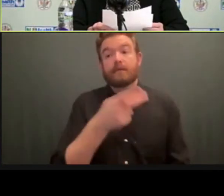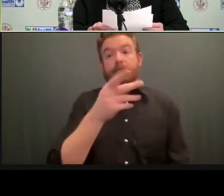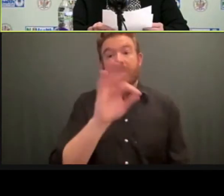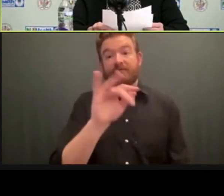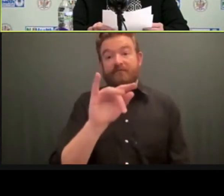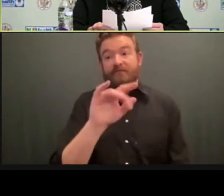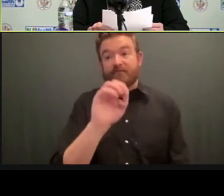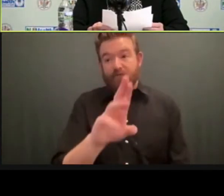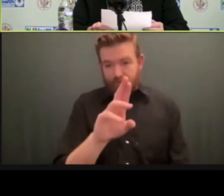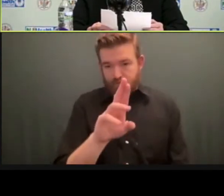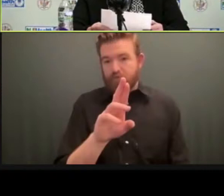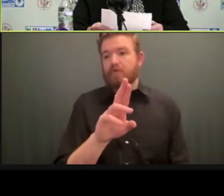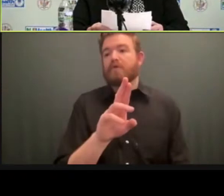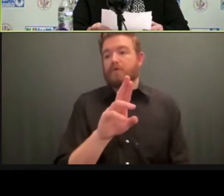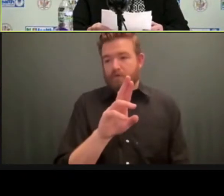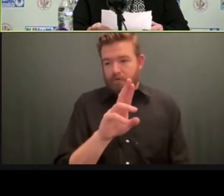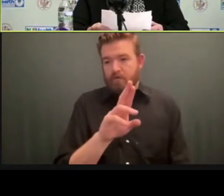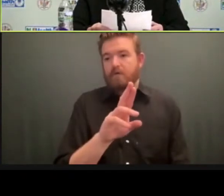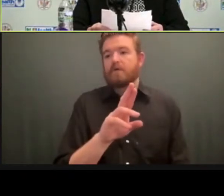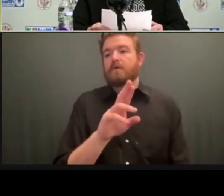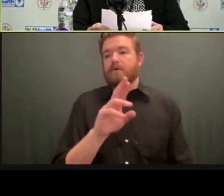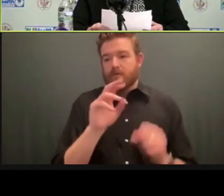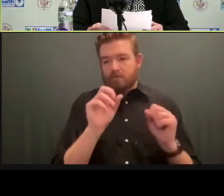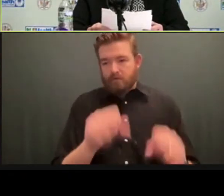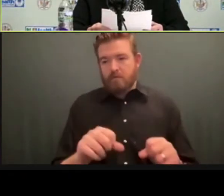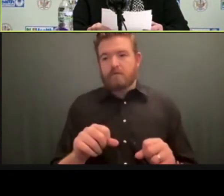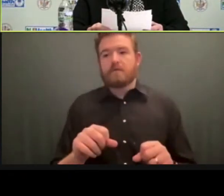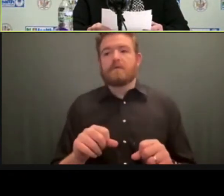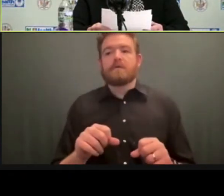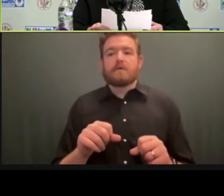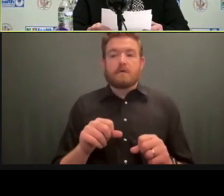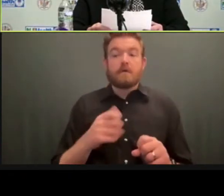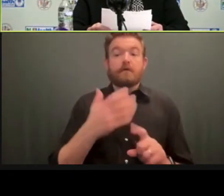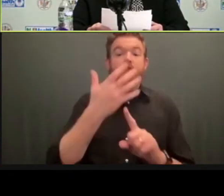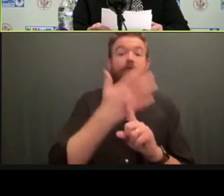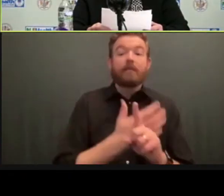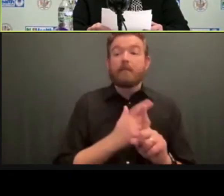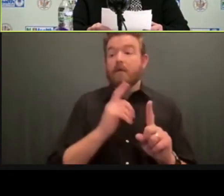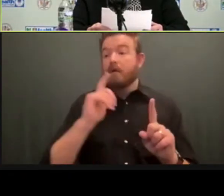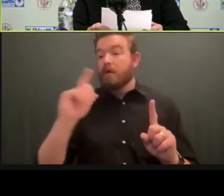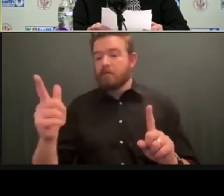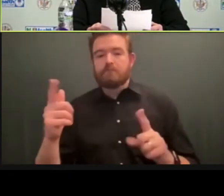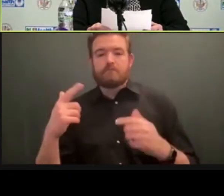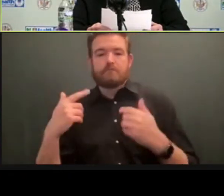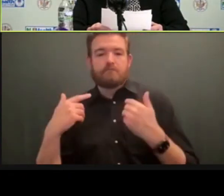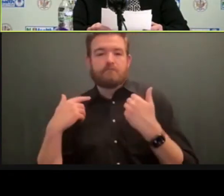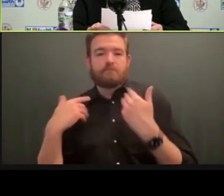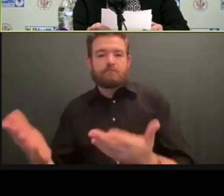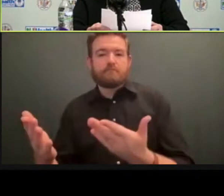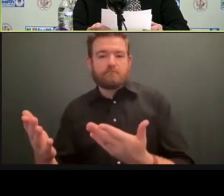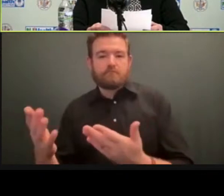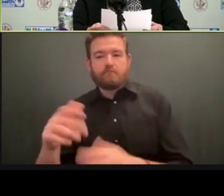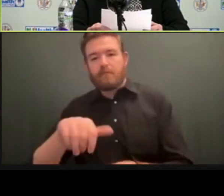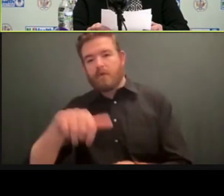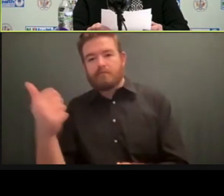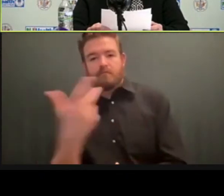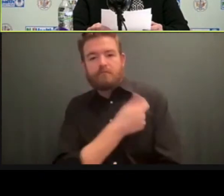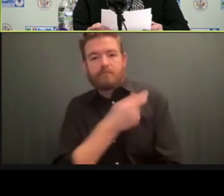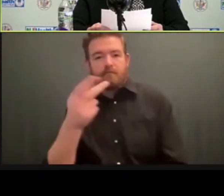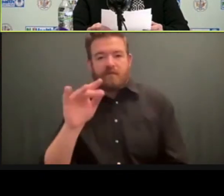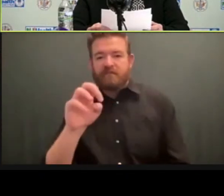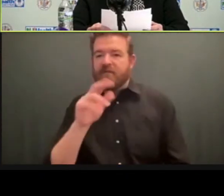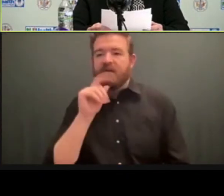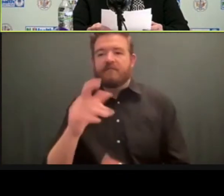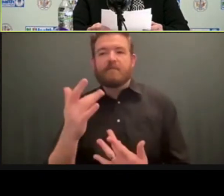5 months rather than 6. In New Jersey, more than 256,000 12 to 15-year-olds have received